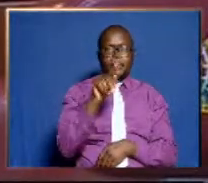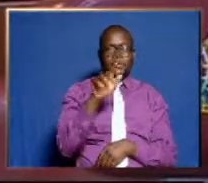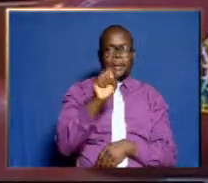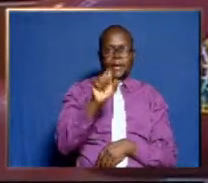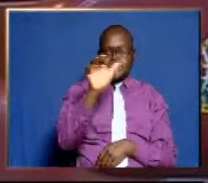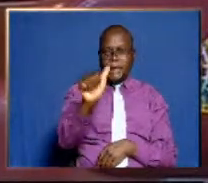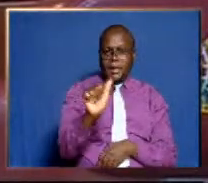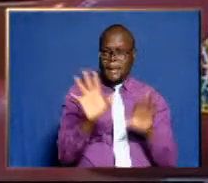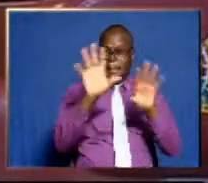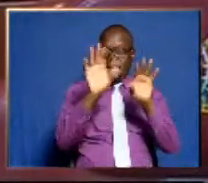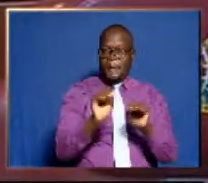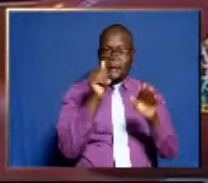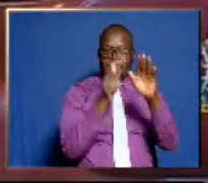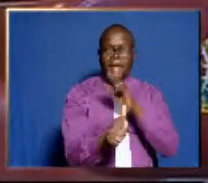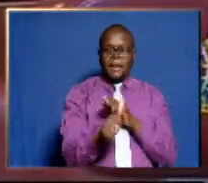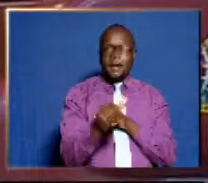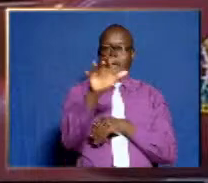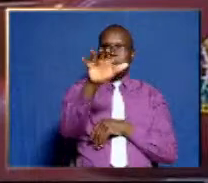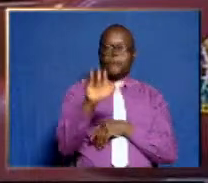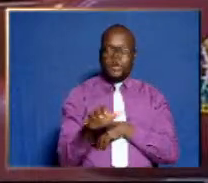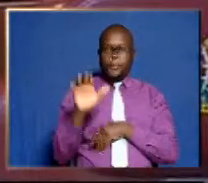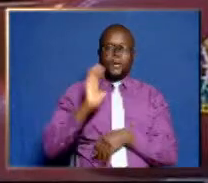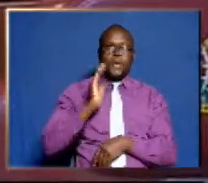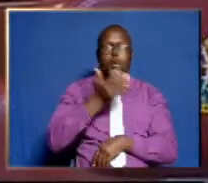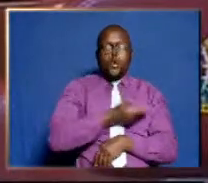the budget is under the Transport Committee, but